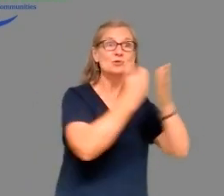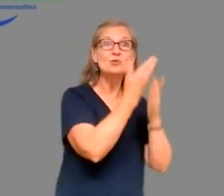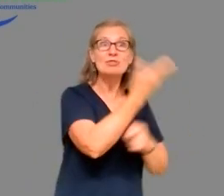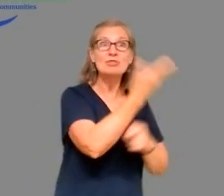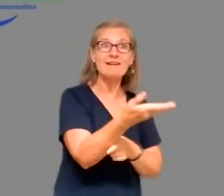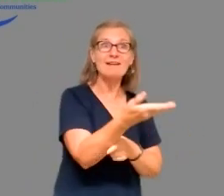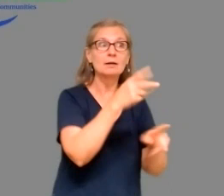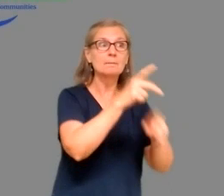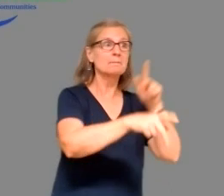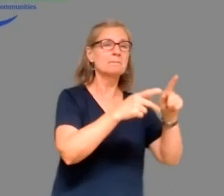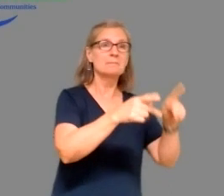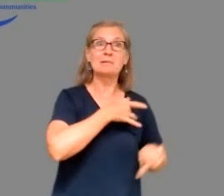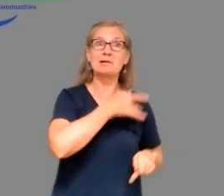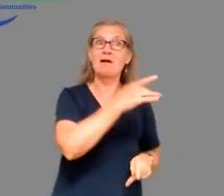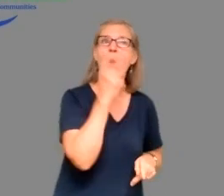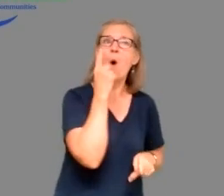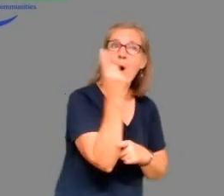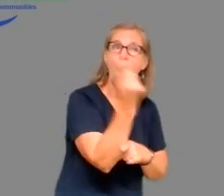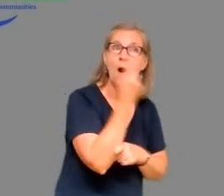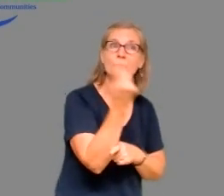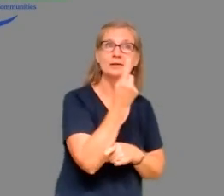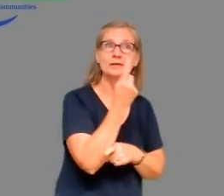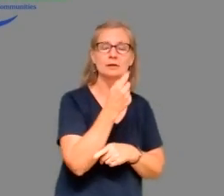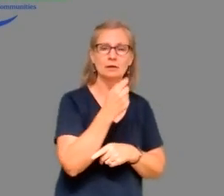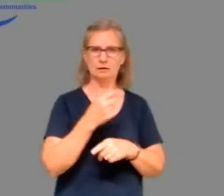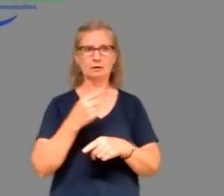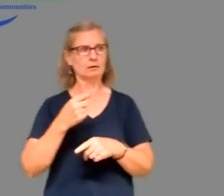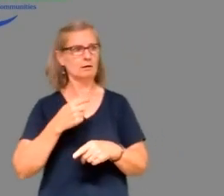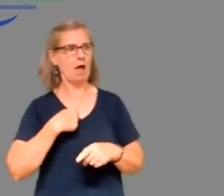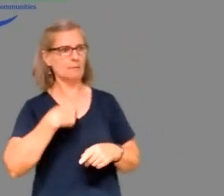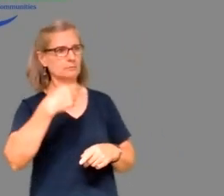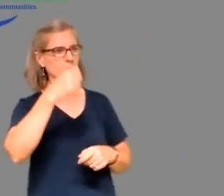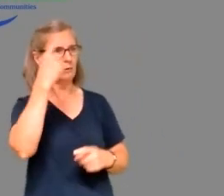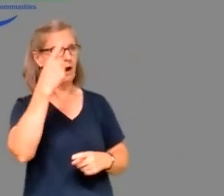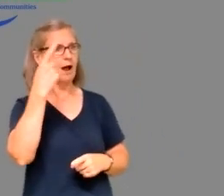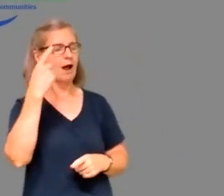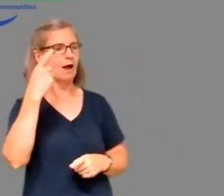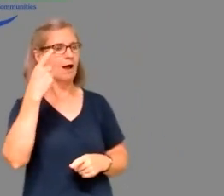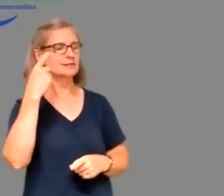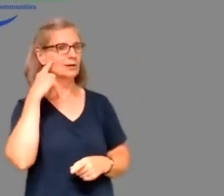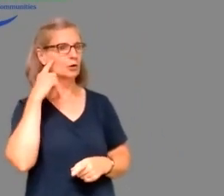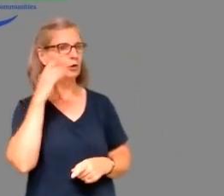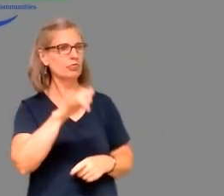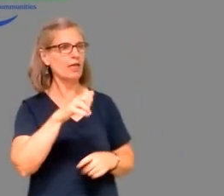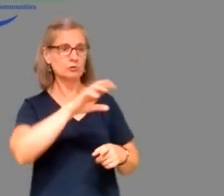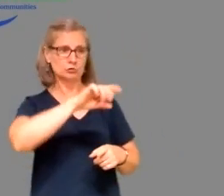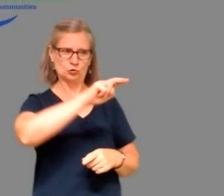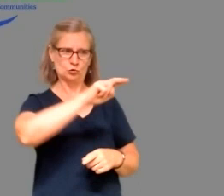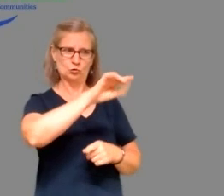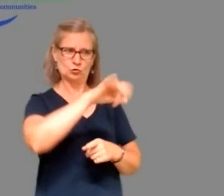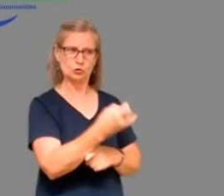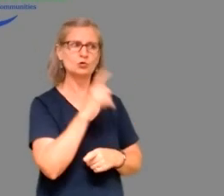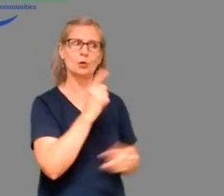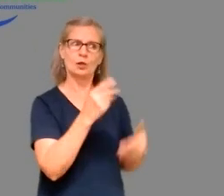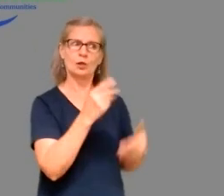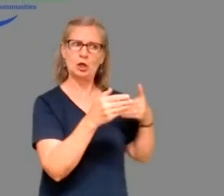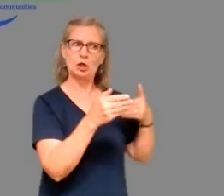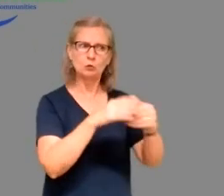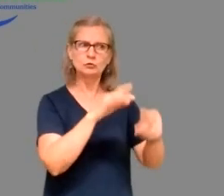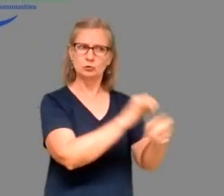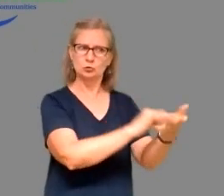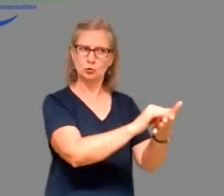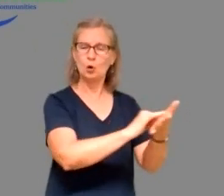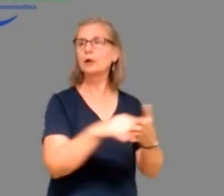considering how close they are to New York. Yeah. Oh, no, but they're very sensitive because of what was happening. Mm, okay. Yeah, I